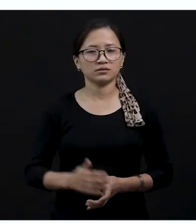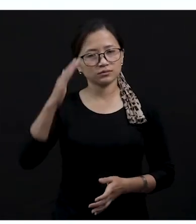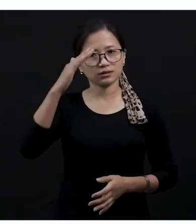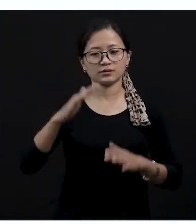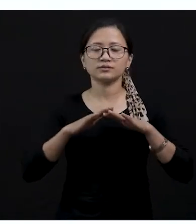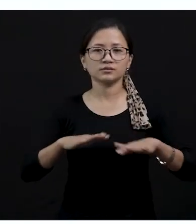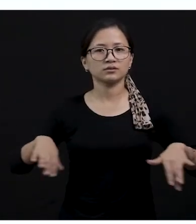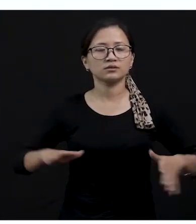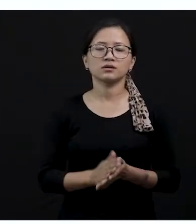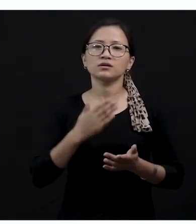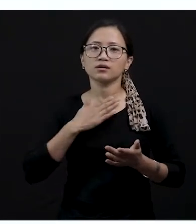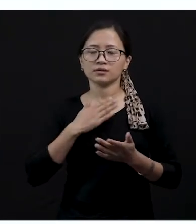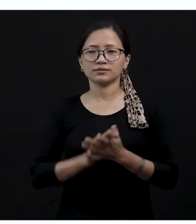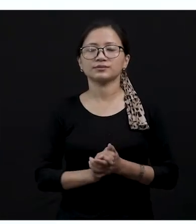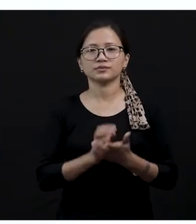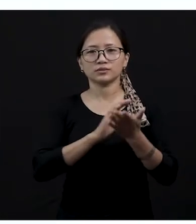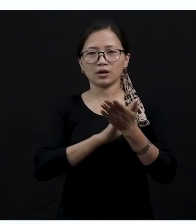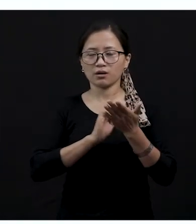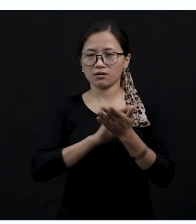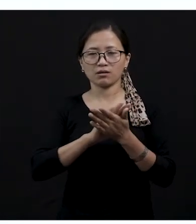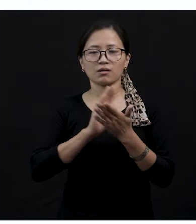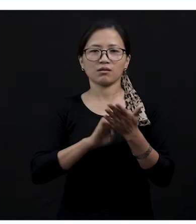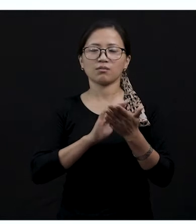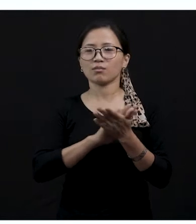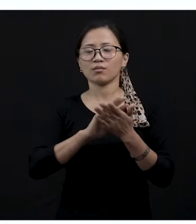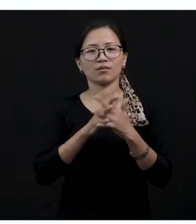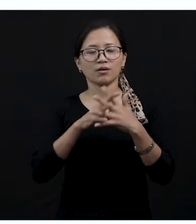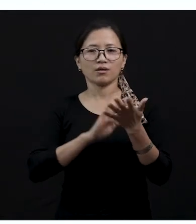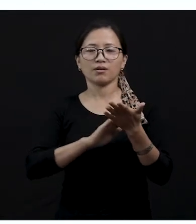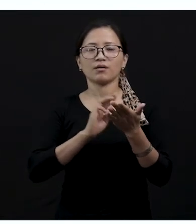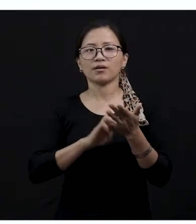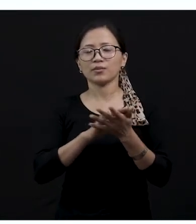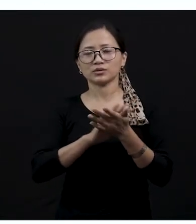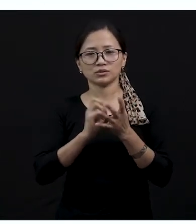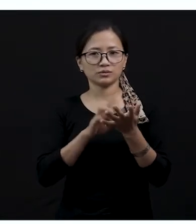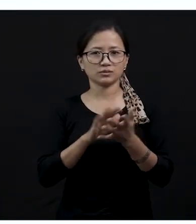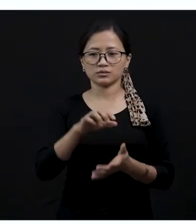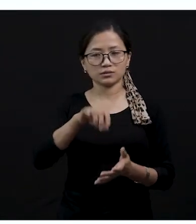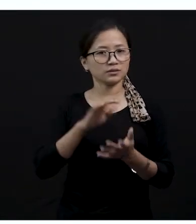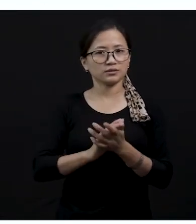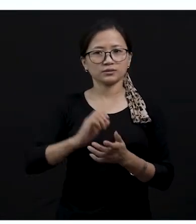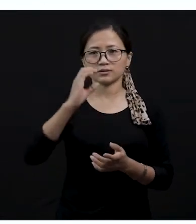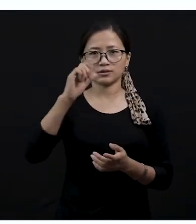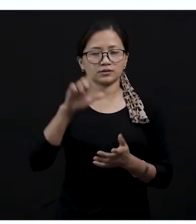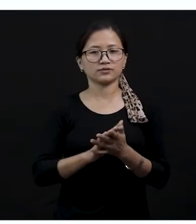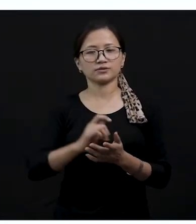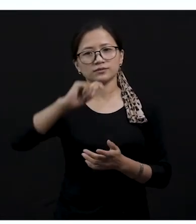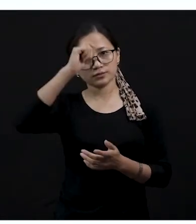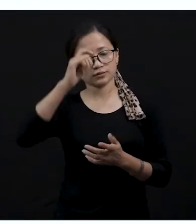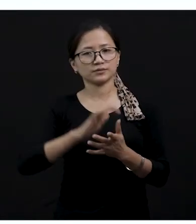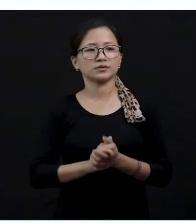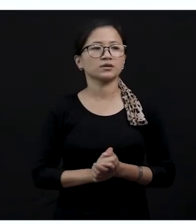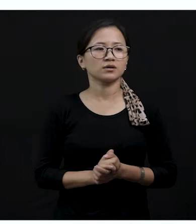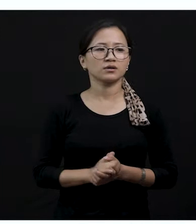Hello students, I am Homini and I will be taking English for class 5. Today's topic will be on chapter 9, that